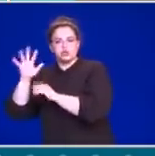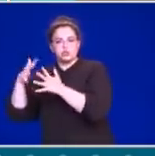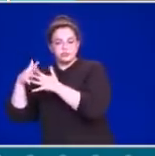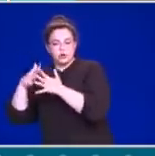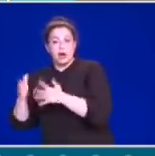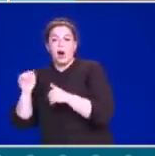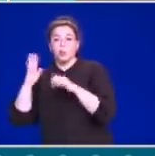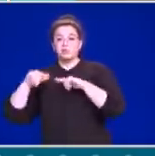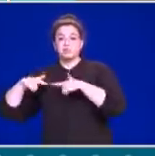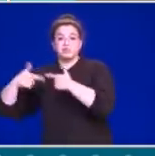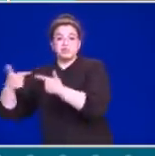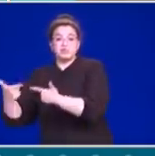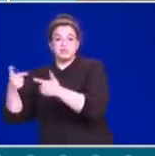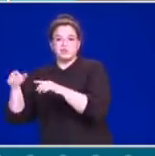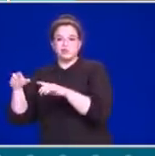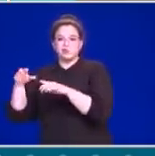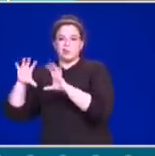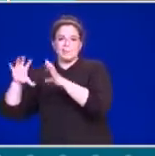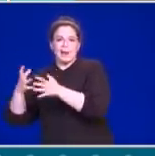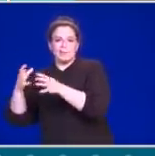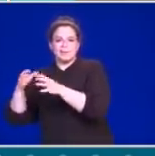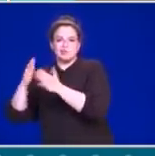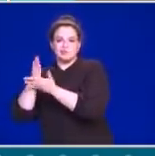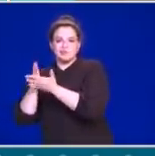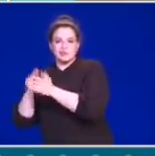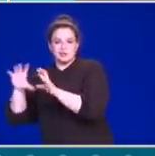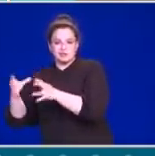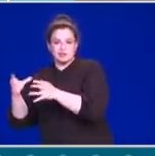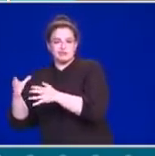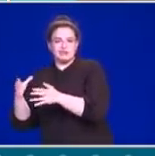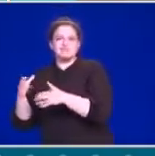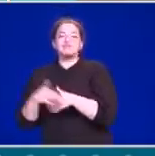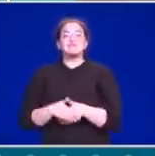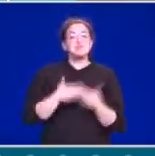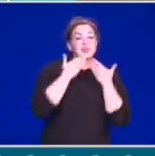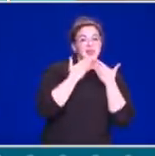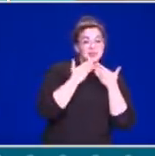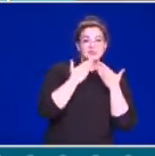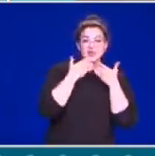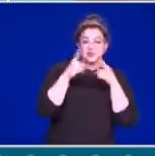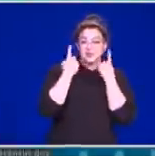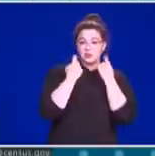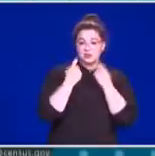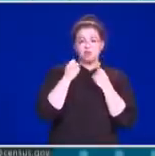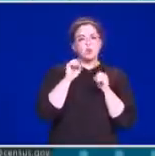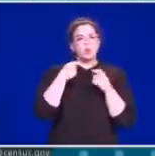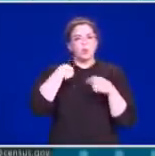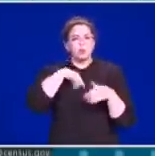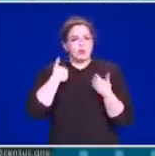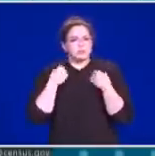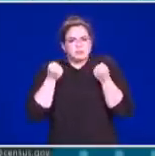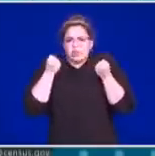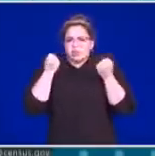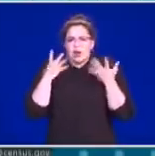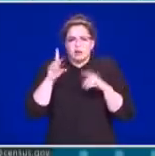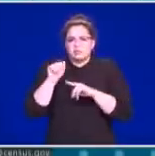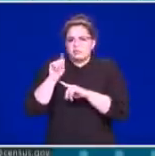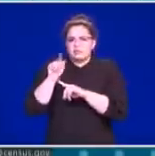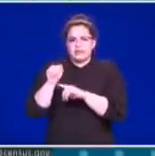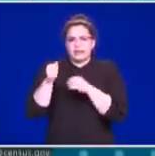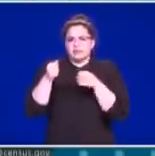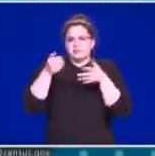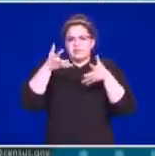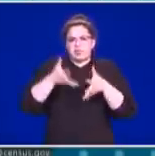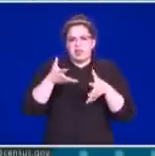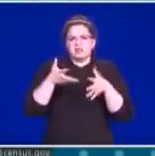our population division experts. Thank you, Michael, and thanks for the question. So we have a lot of data left to